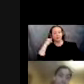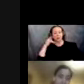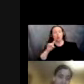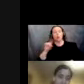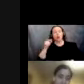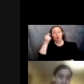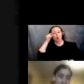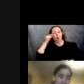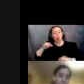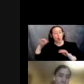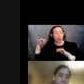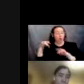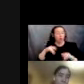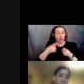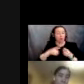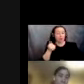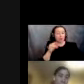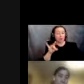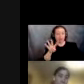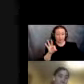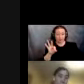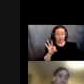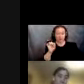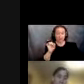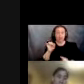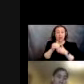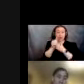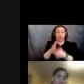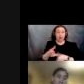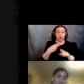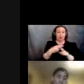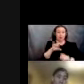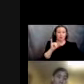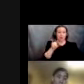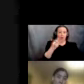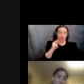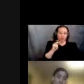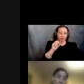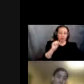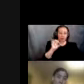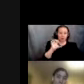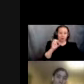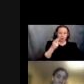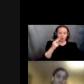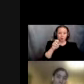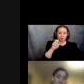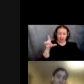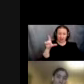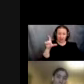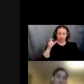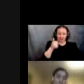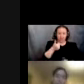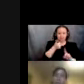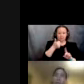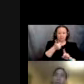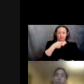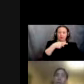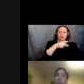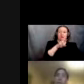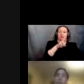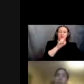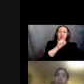1849. And their leader was a man named John Schnell, who was a Prussian military man who had